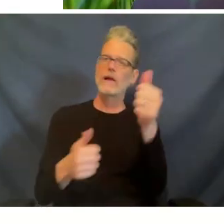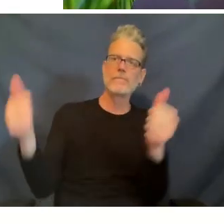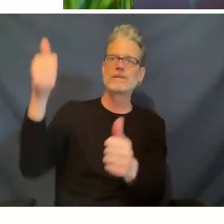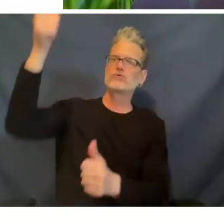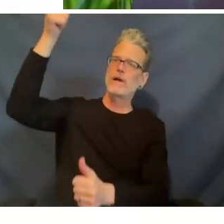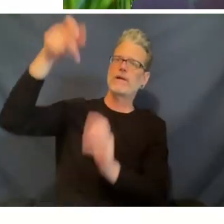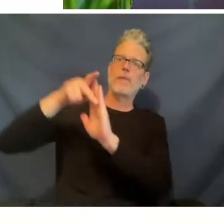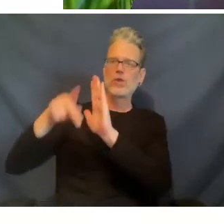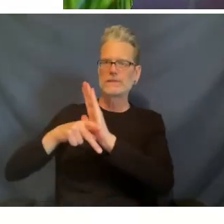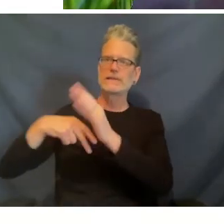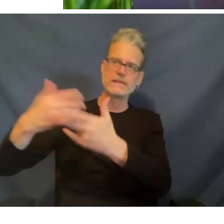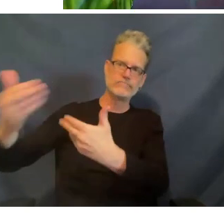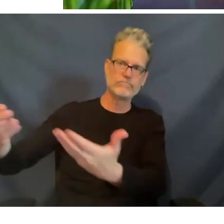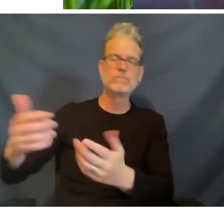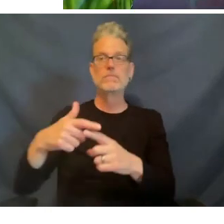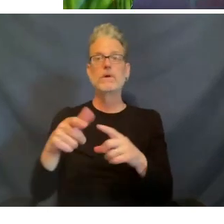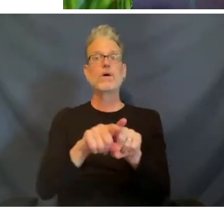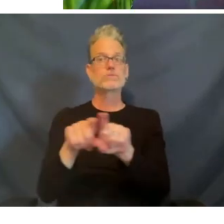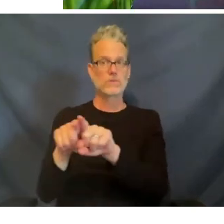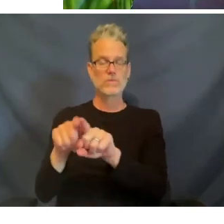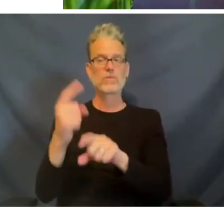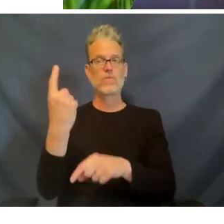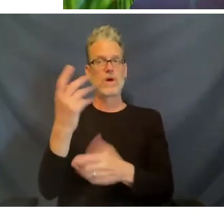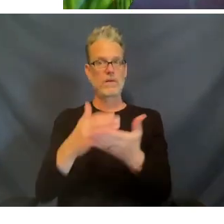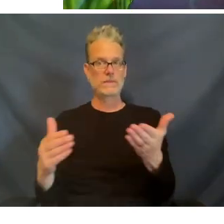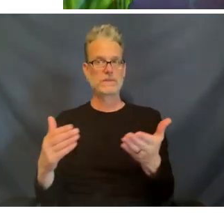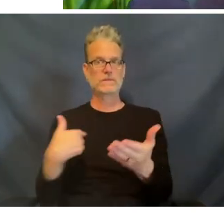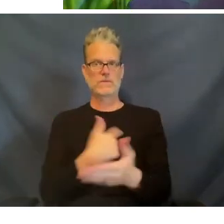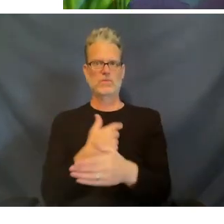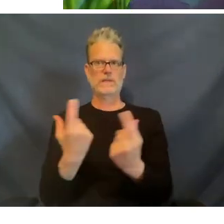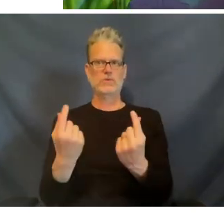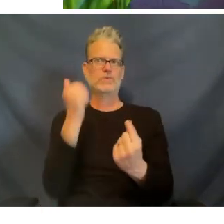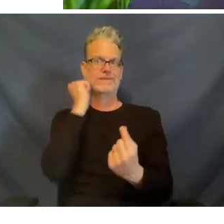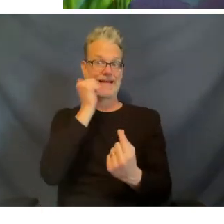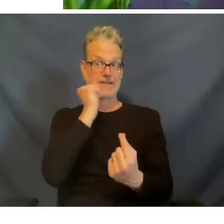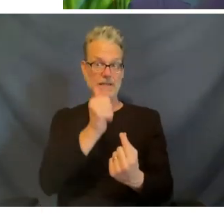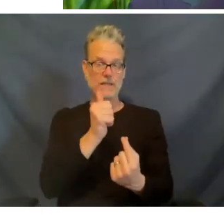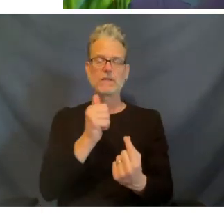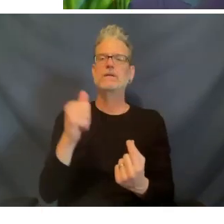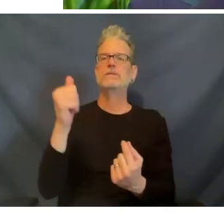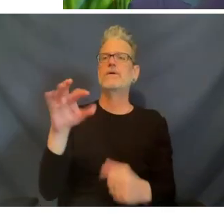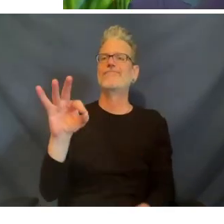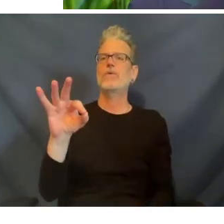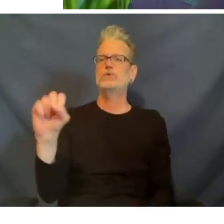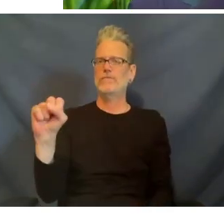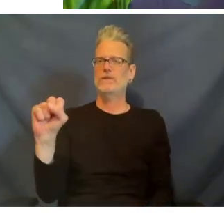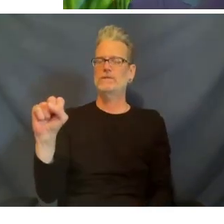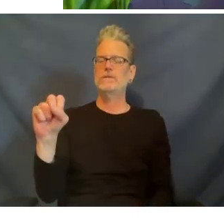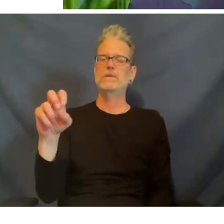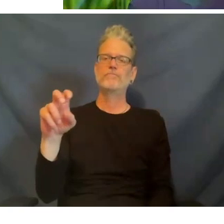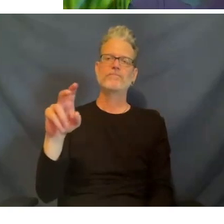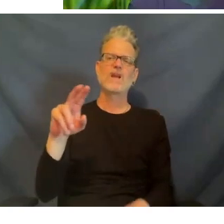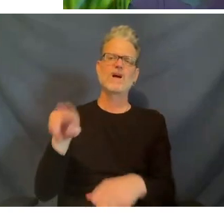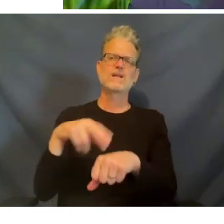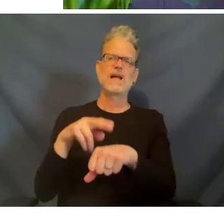policy direction, but one piece that we work on daily is the Forest Service National Tribal Relations